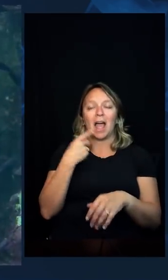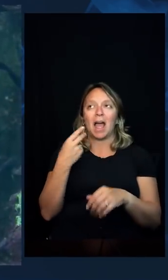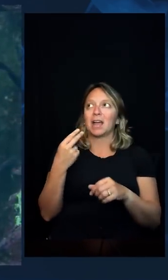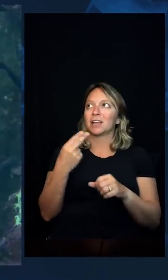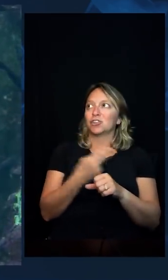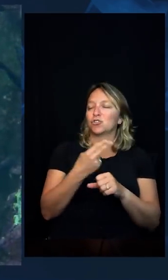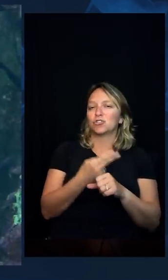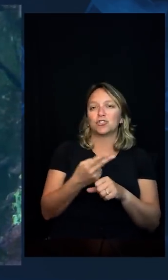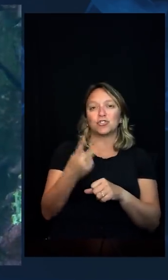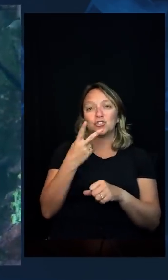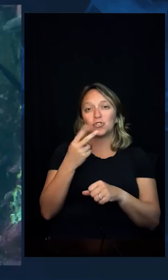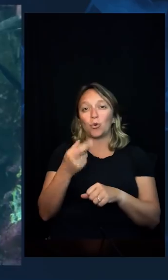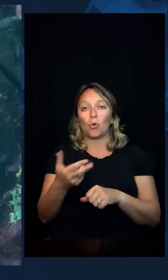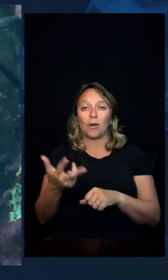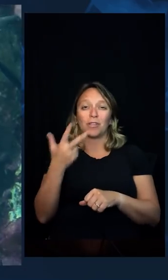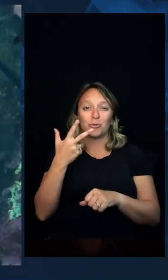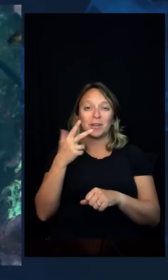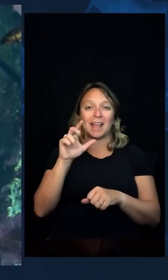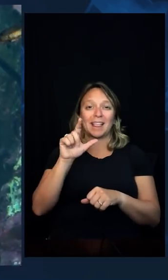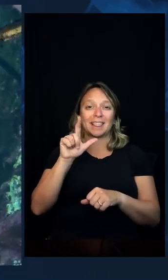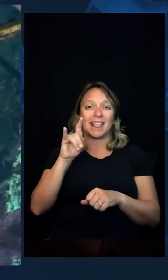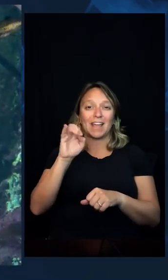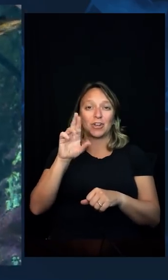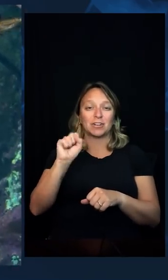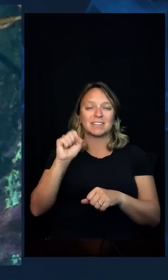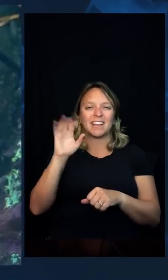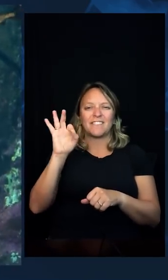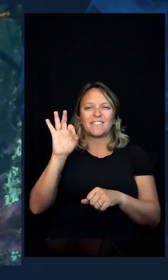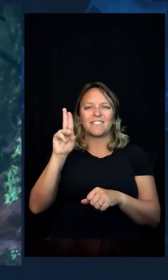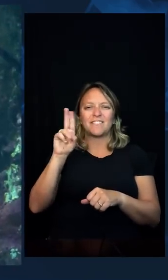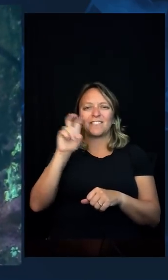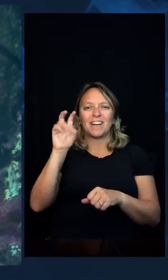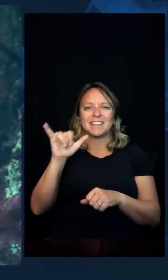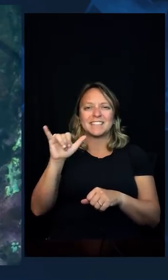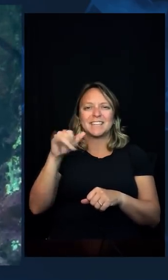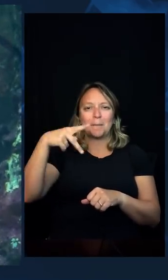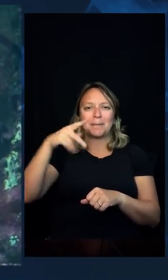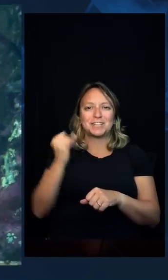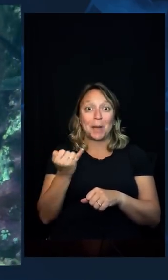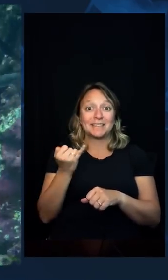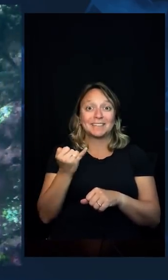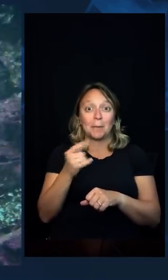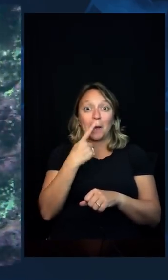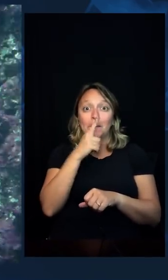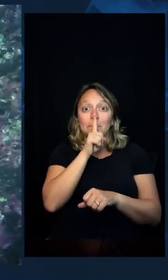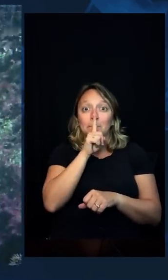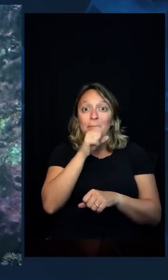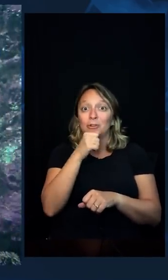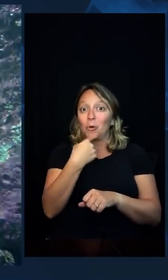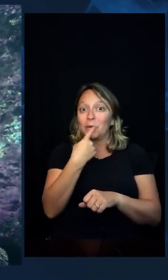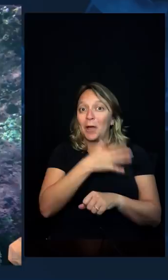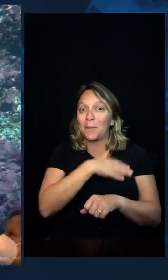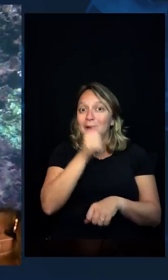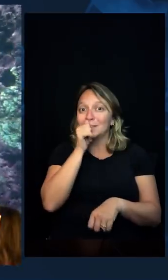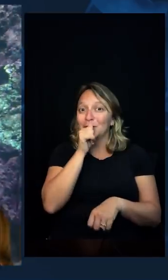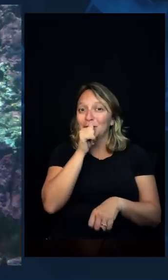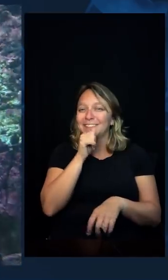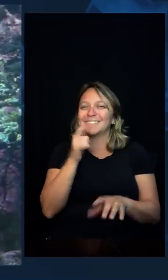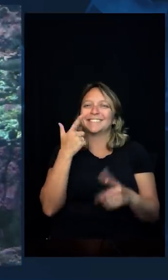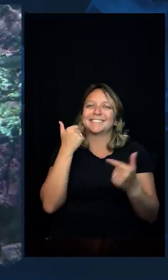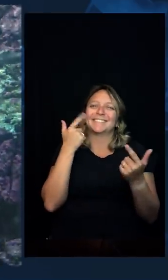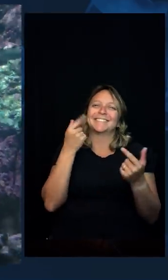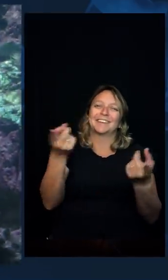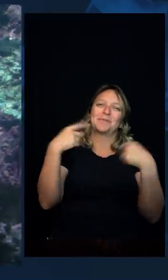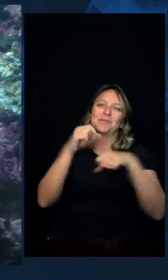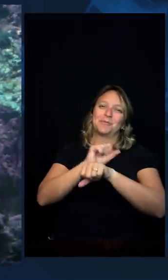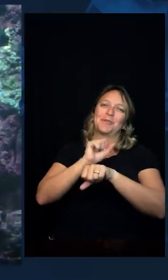of fuzzy pajamas. But don't tell anyone my secret. Coming to work in your pajamas. Oh, I do.